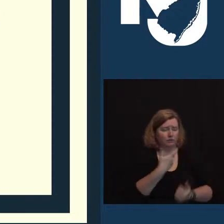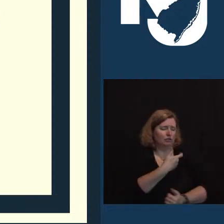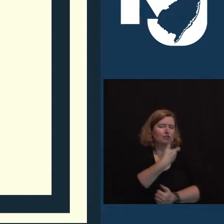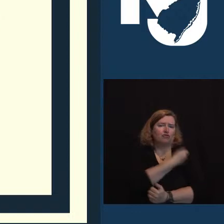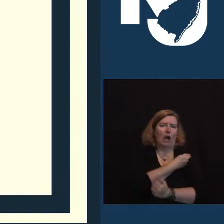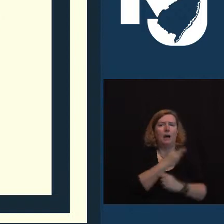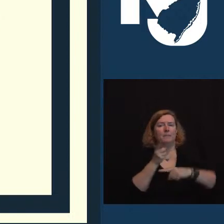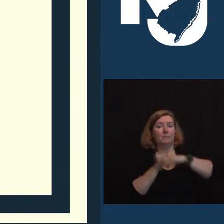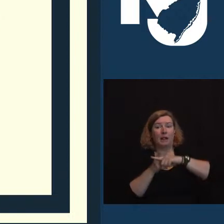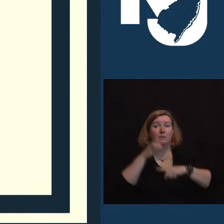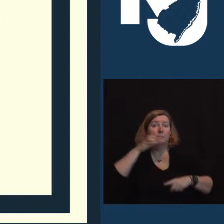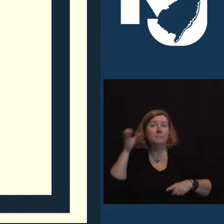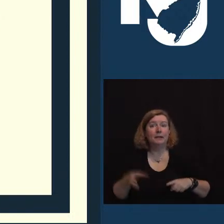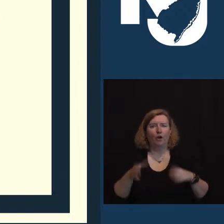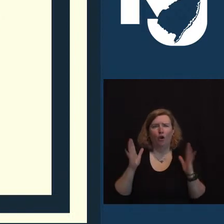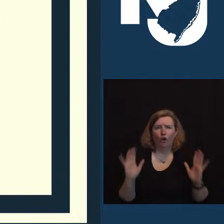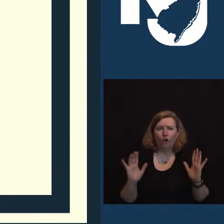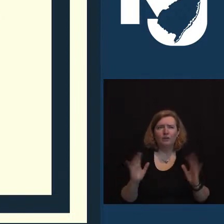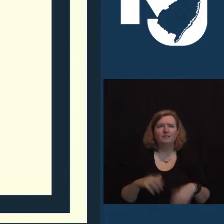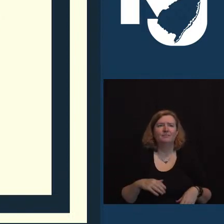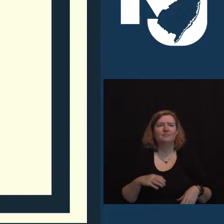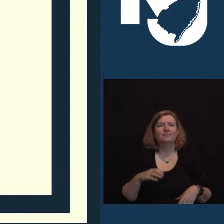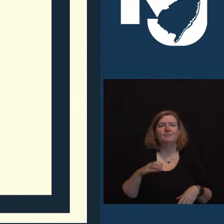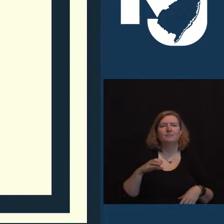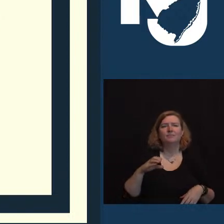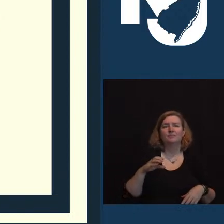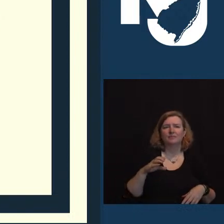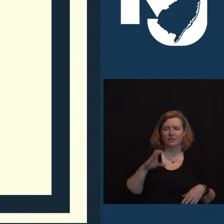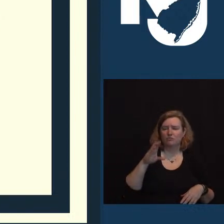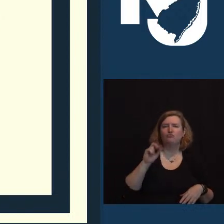participating craft brewers, visit